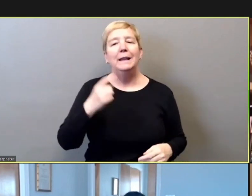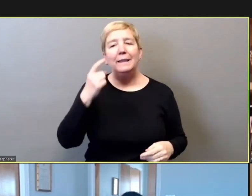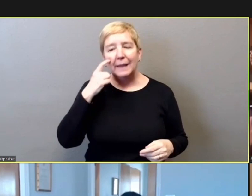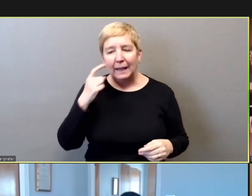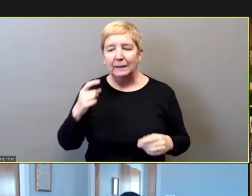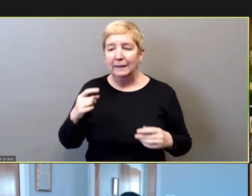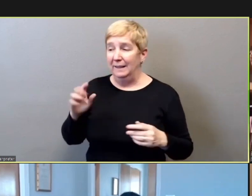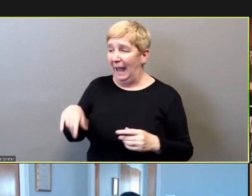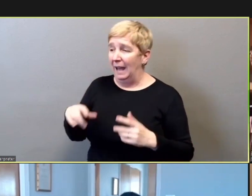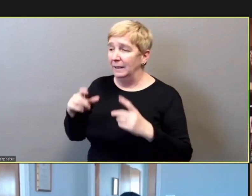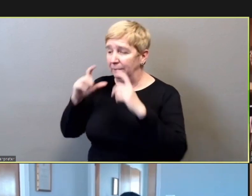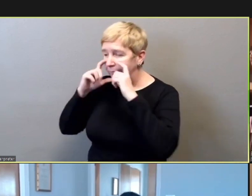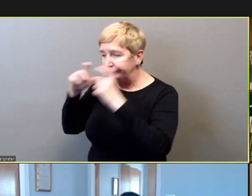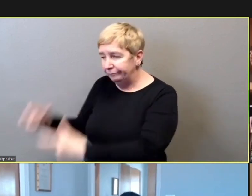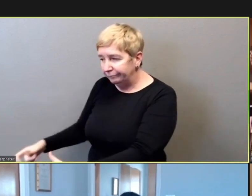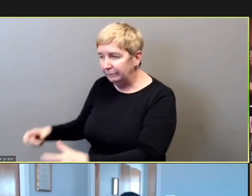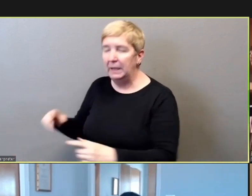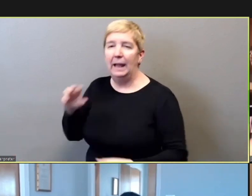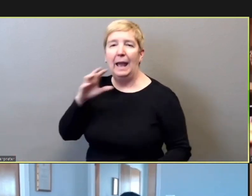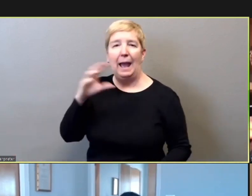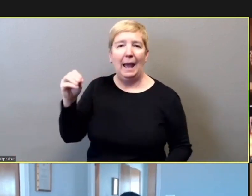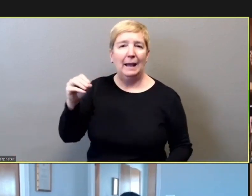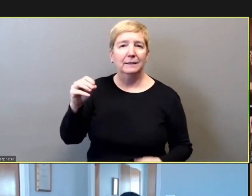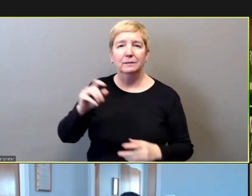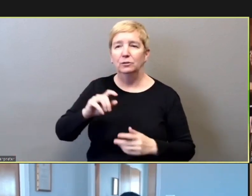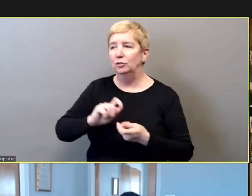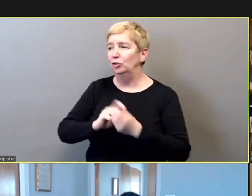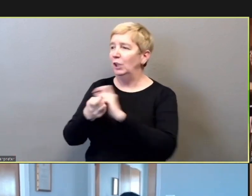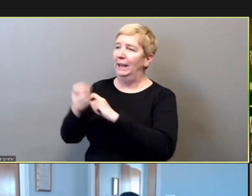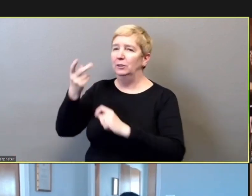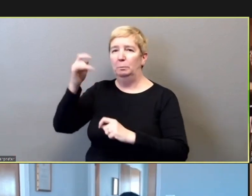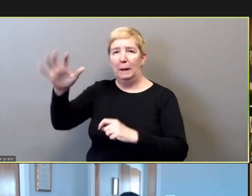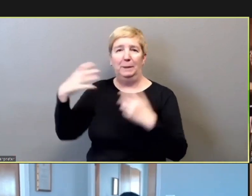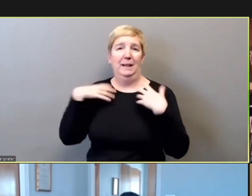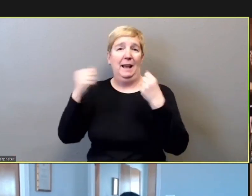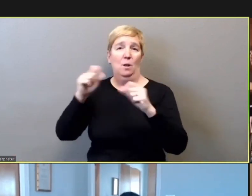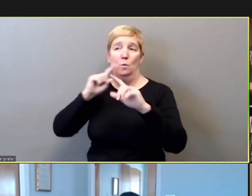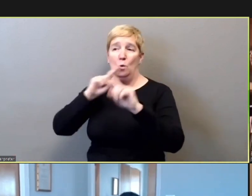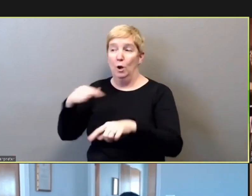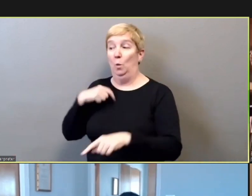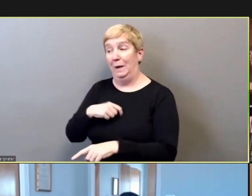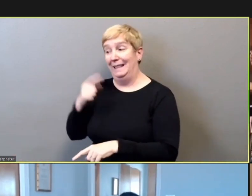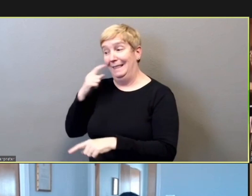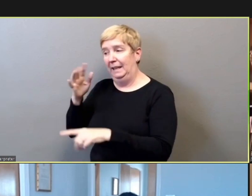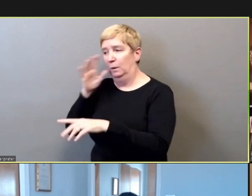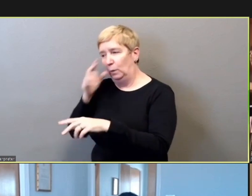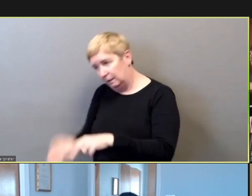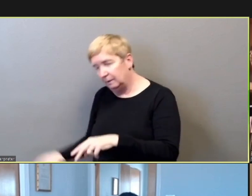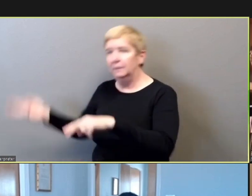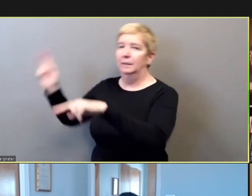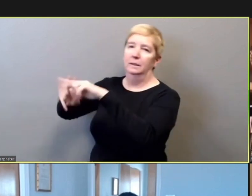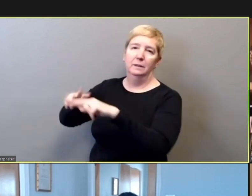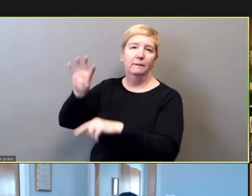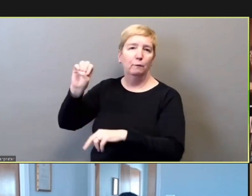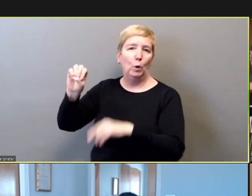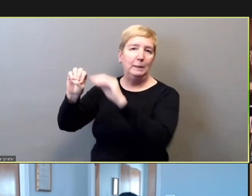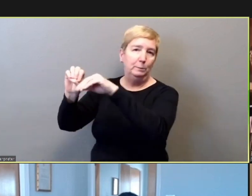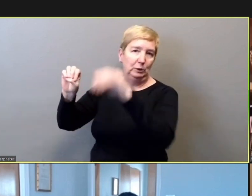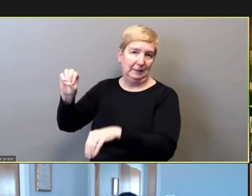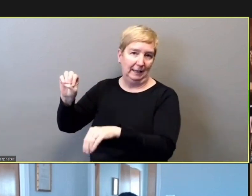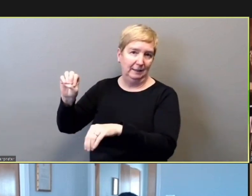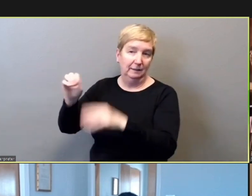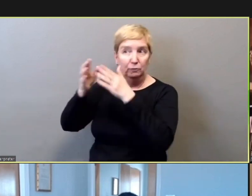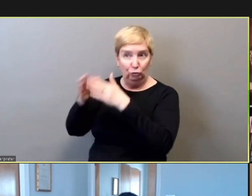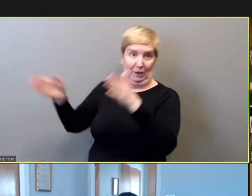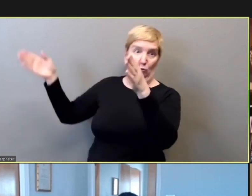and the public health orders will increase transmission by about 40% in general. So that gives you a number,